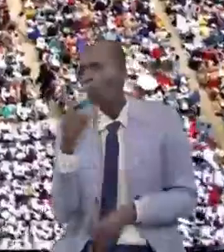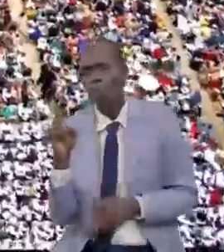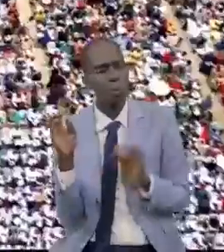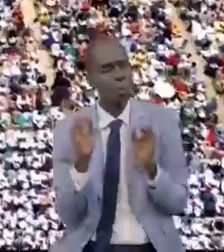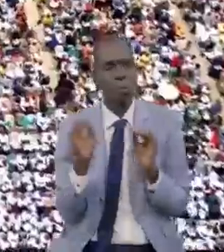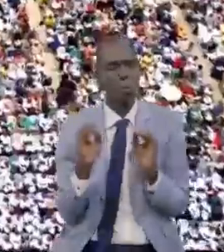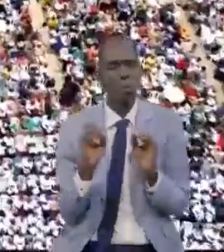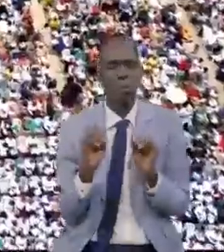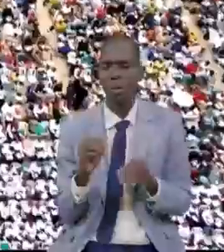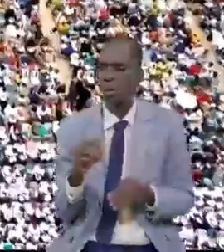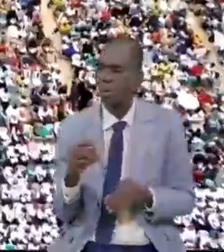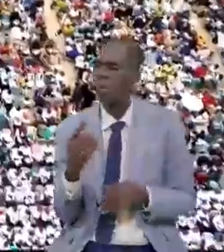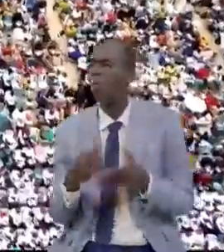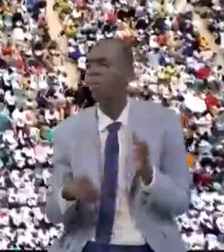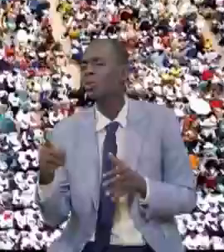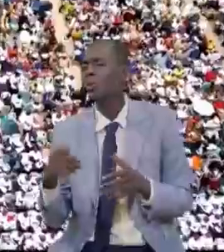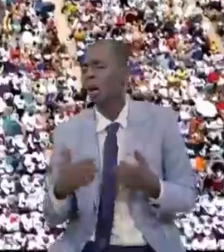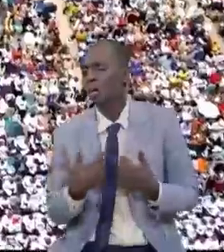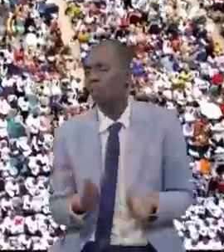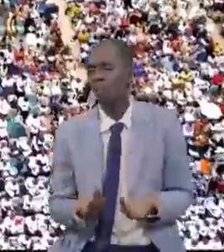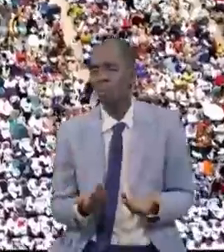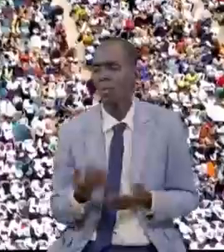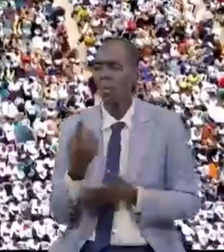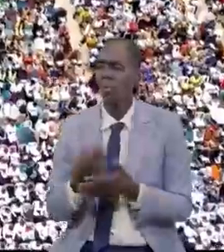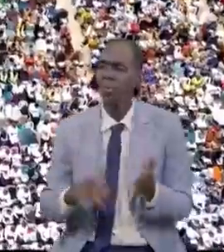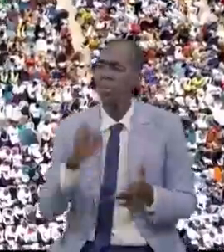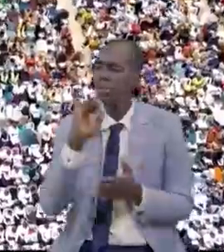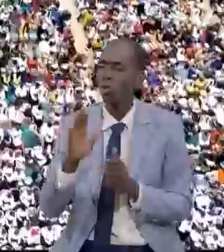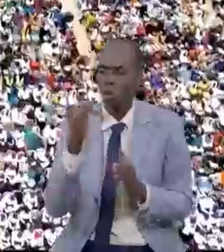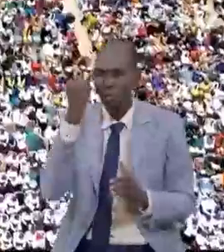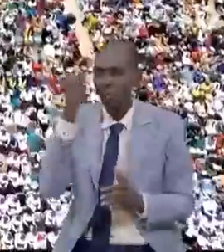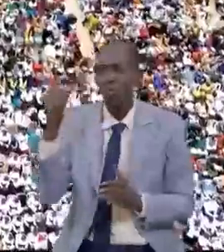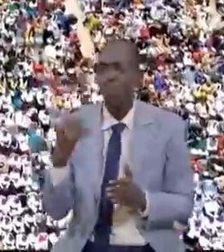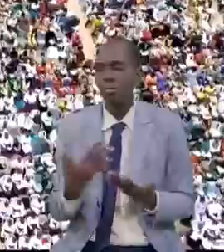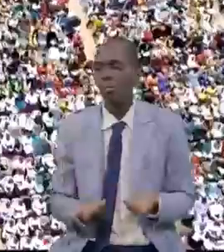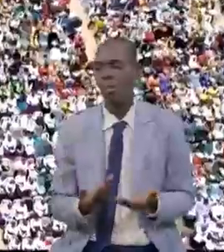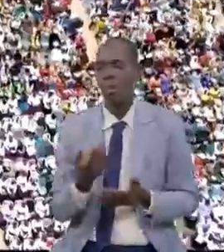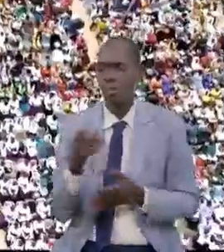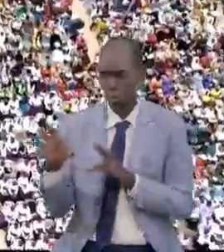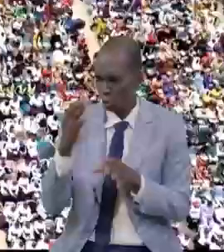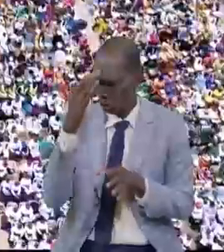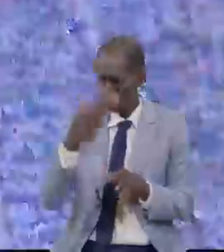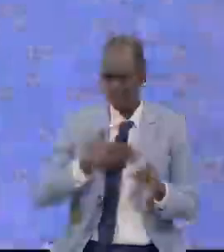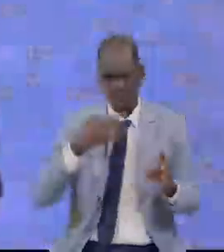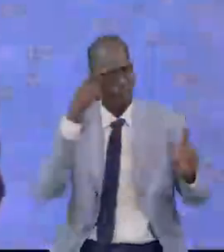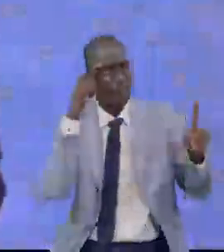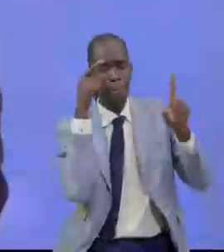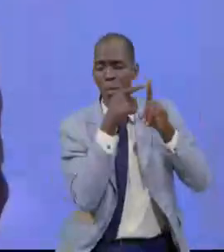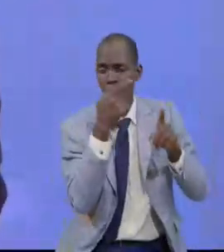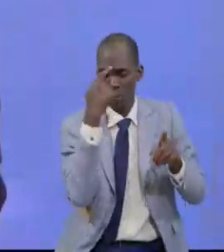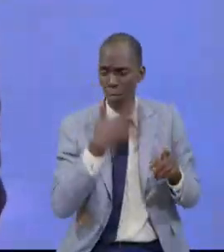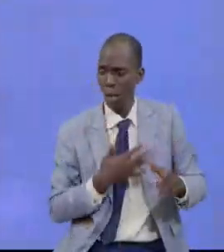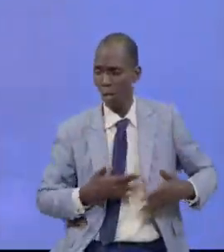have? What's your intention? Do you know my goal in life? Do you know my pursuit in